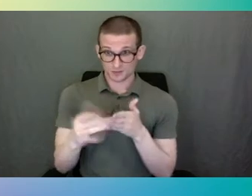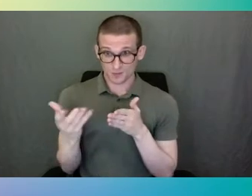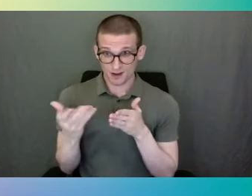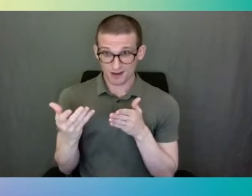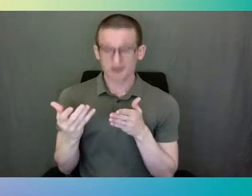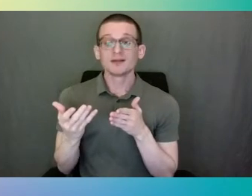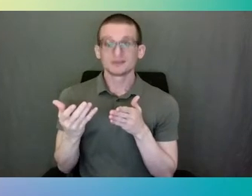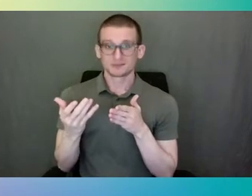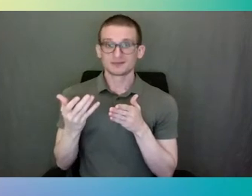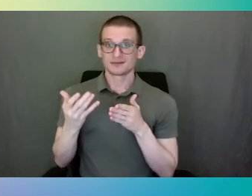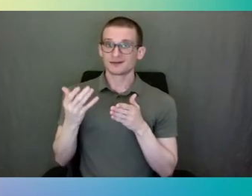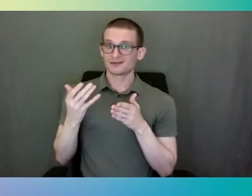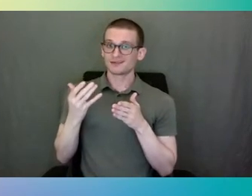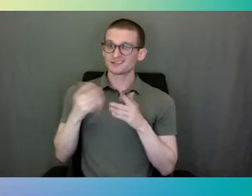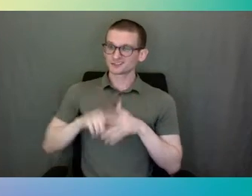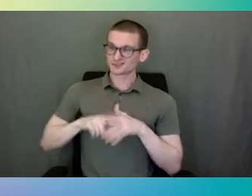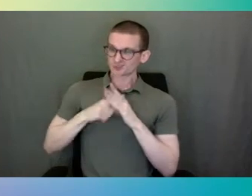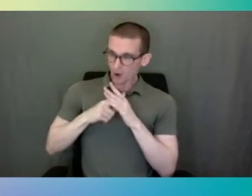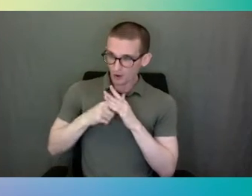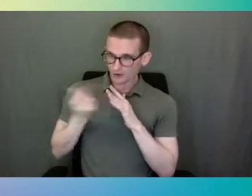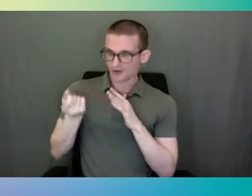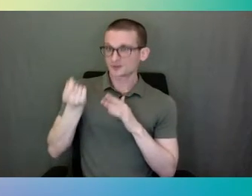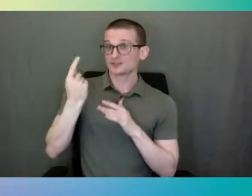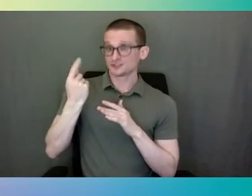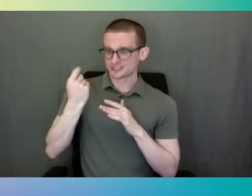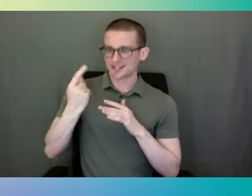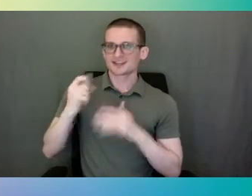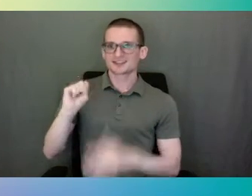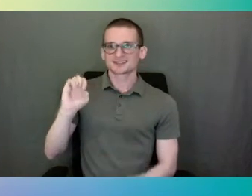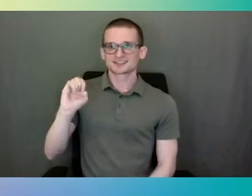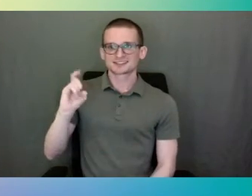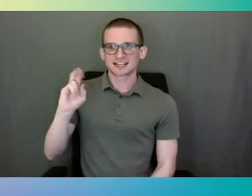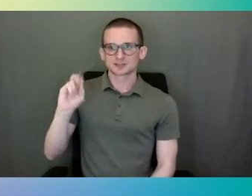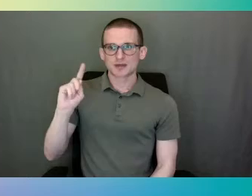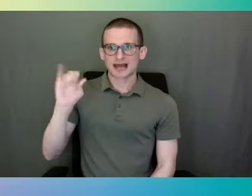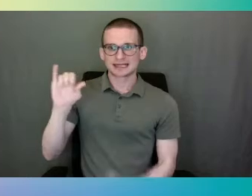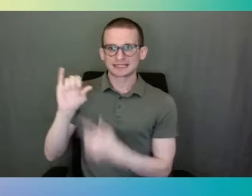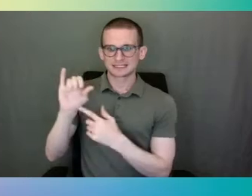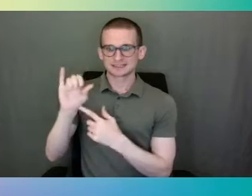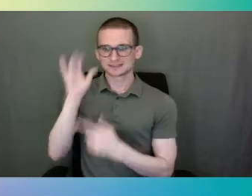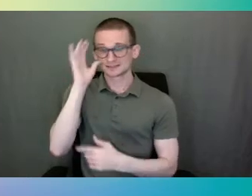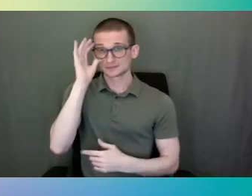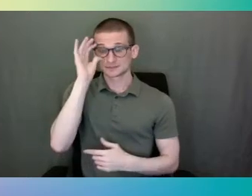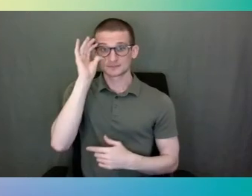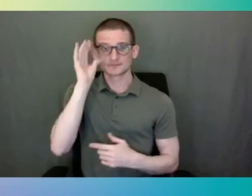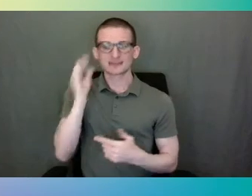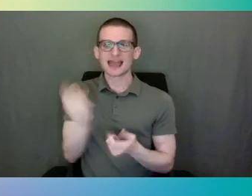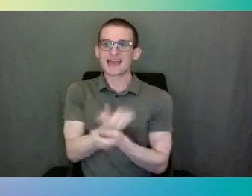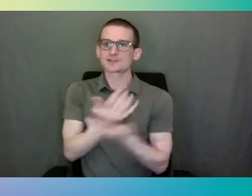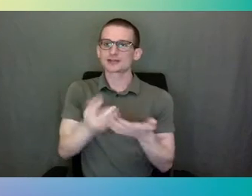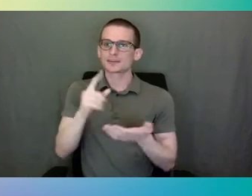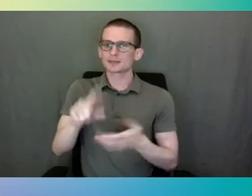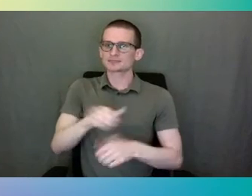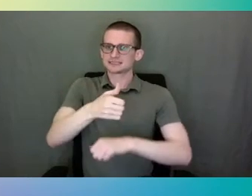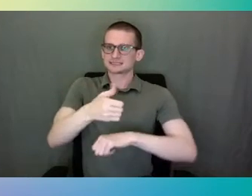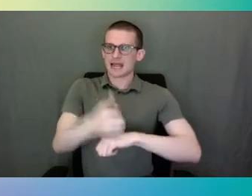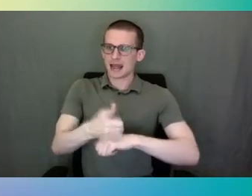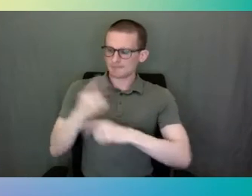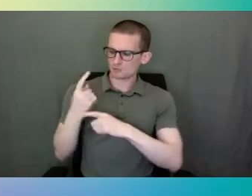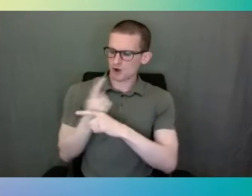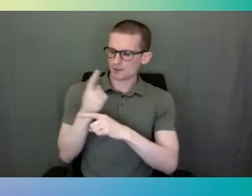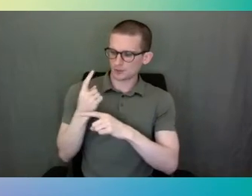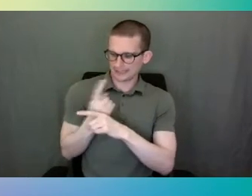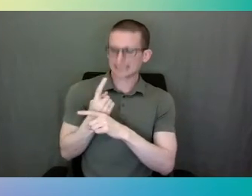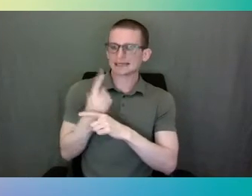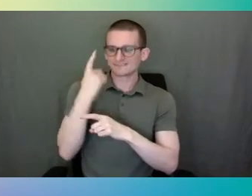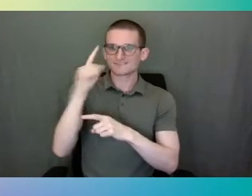of sexuality. Things have to be in place for people to ask the next question. And